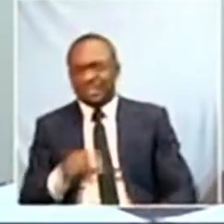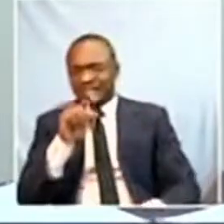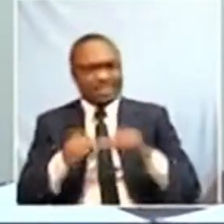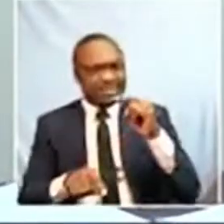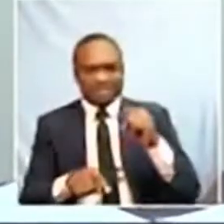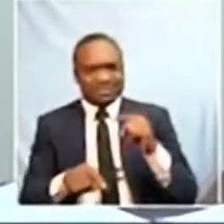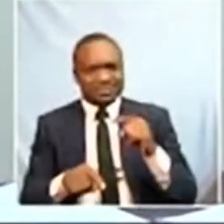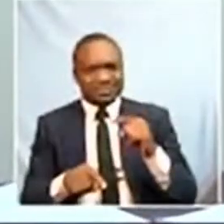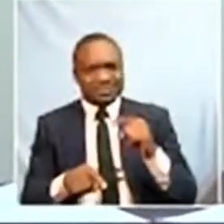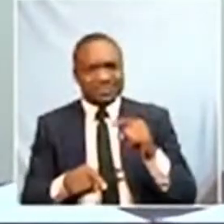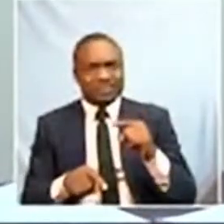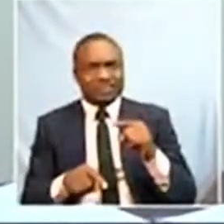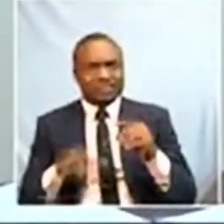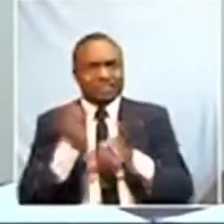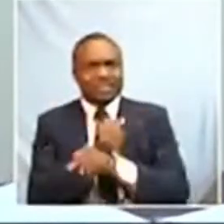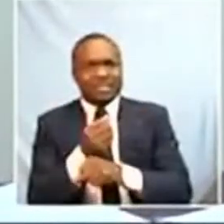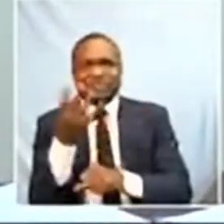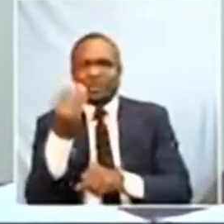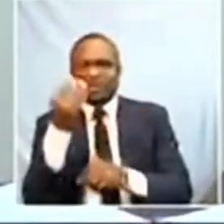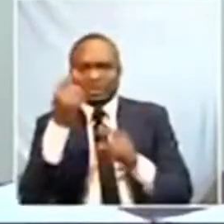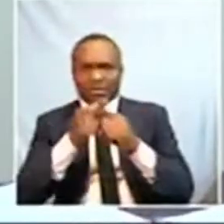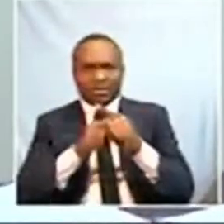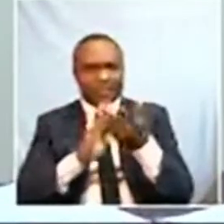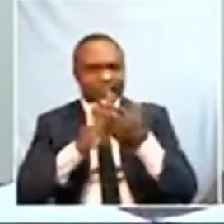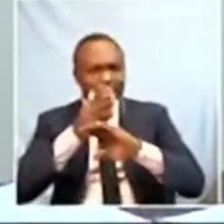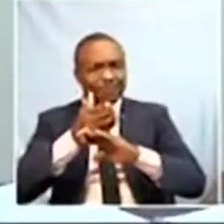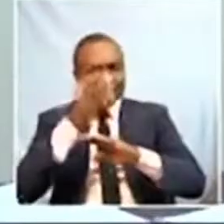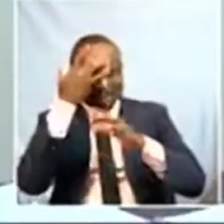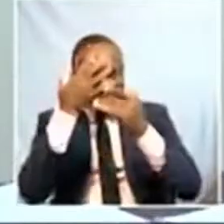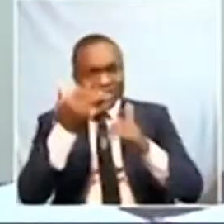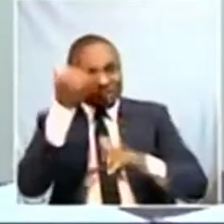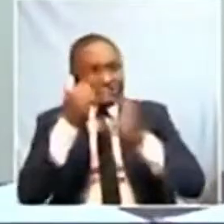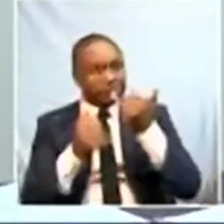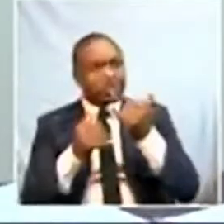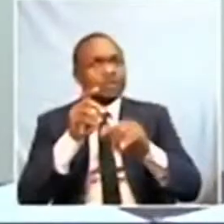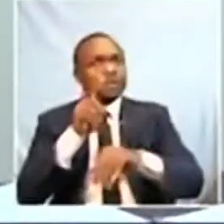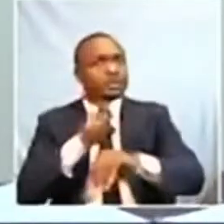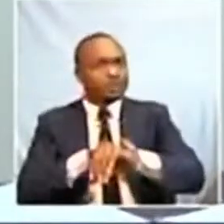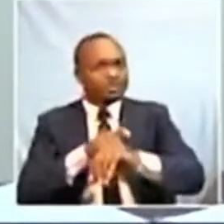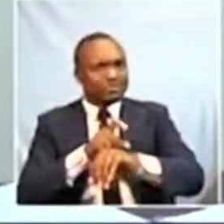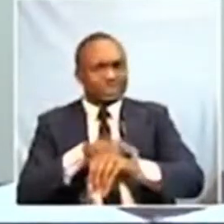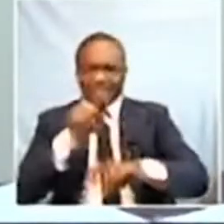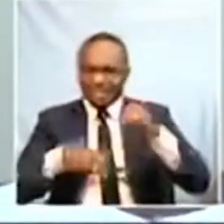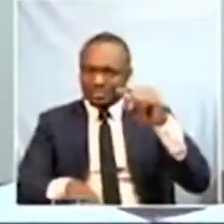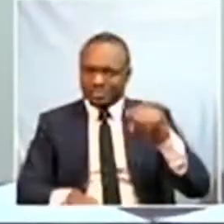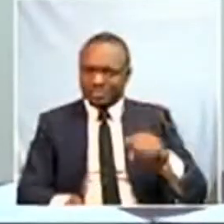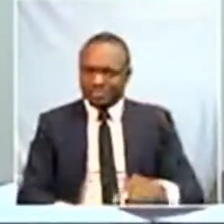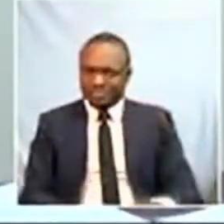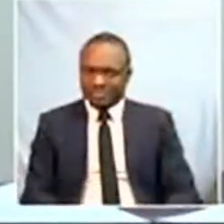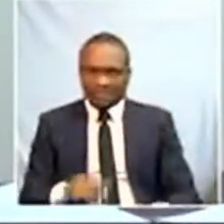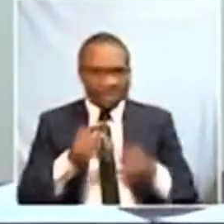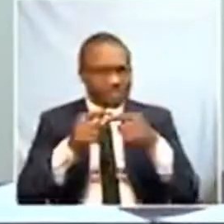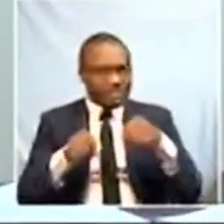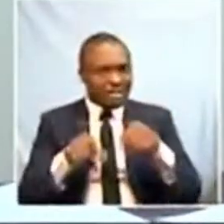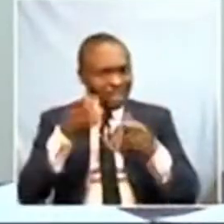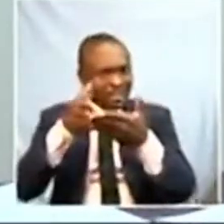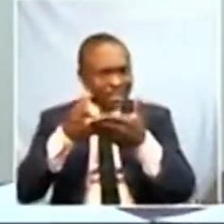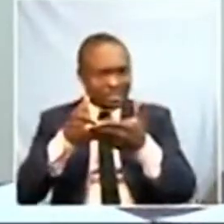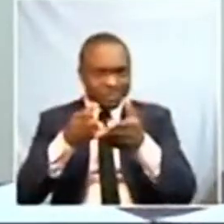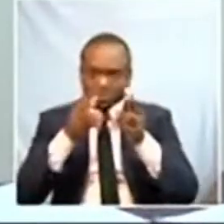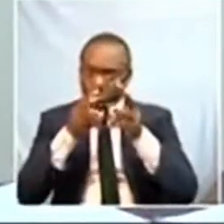taken us 14 months after the expected completion period. It wouldn't have happened like